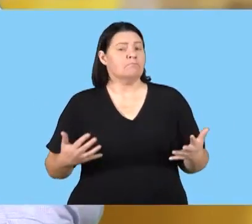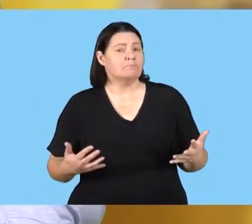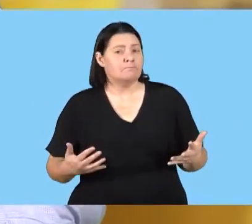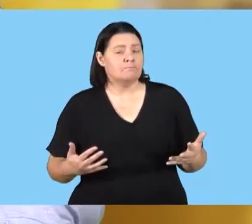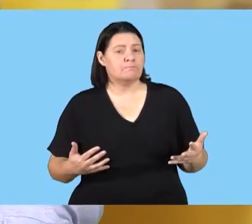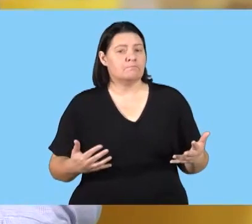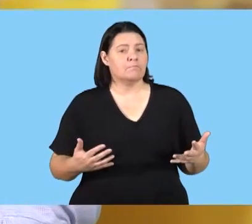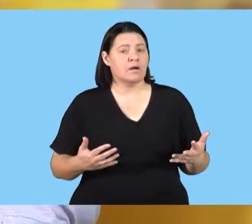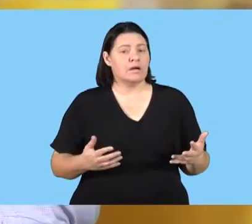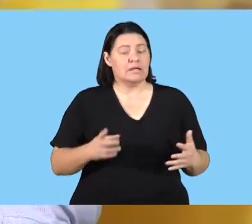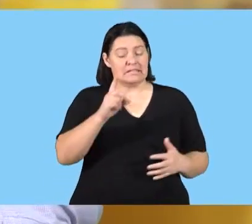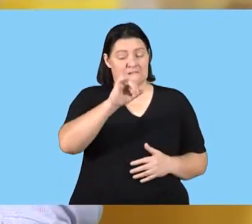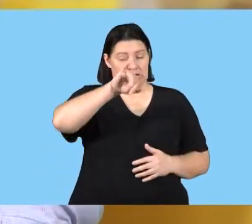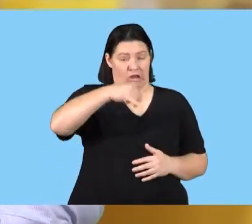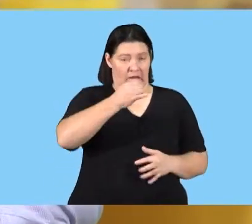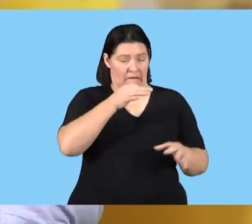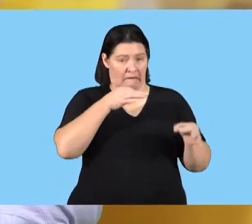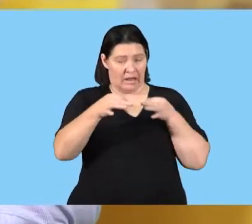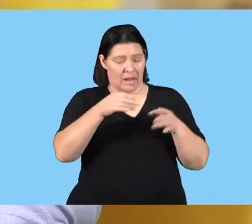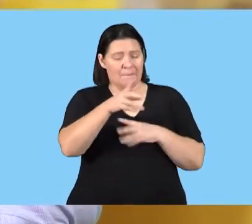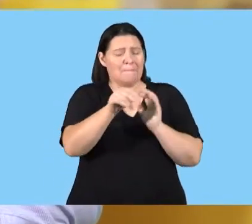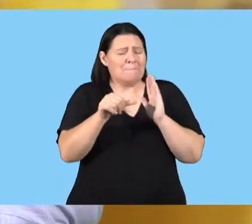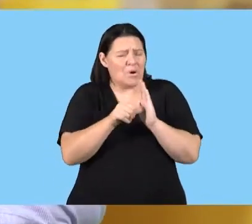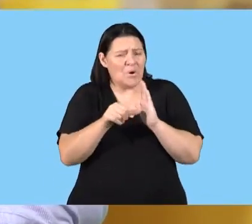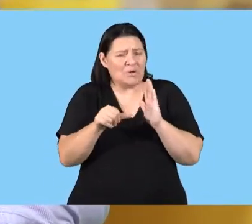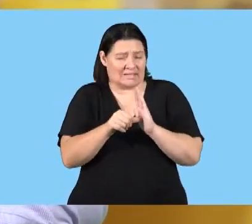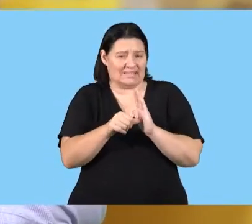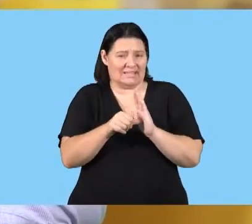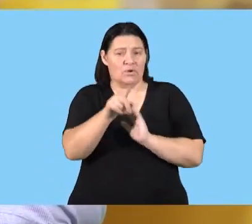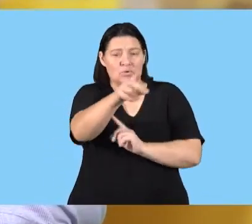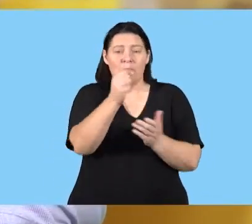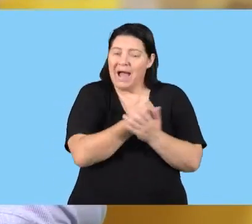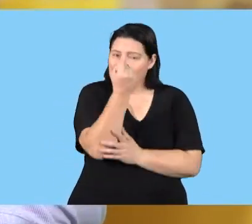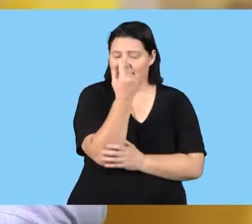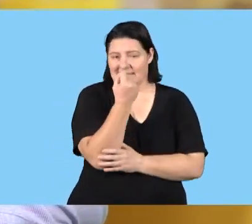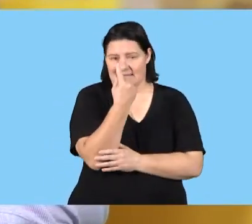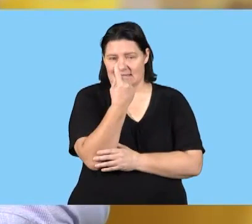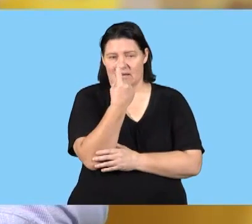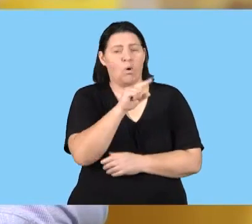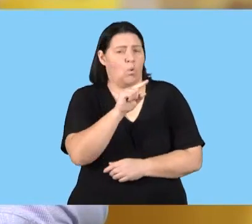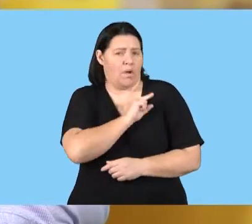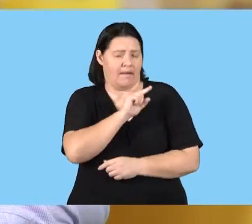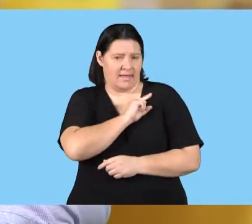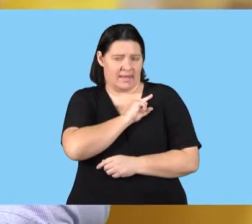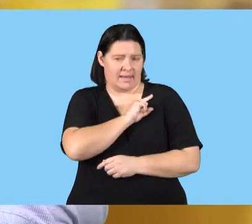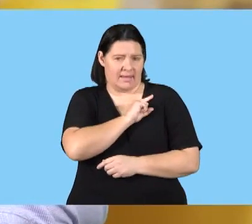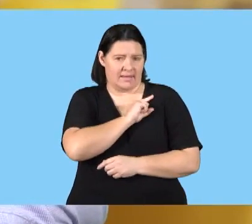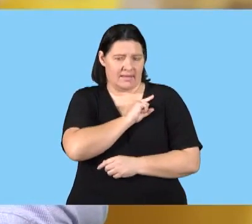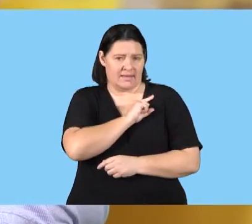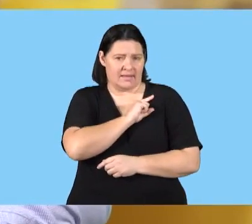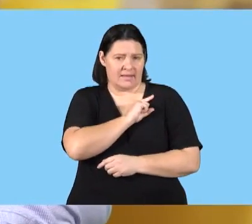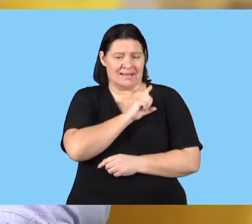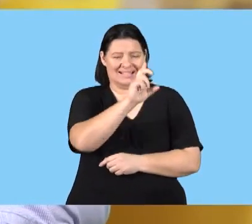we have defined our general journal, it is important that we understand the